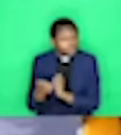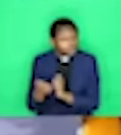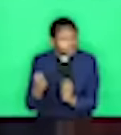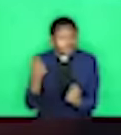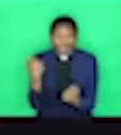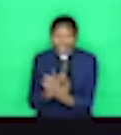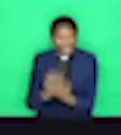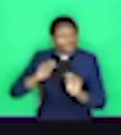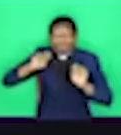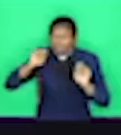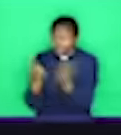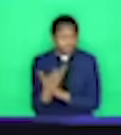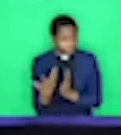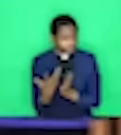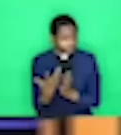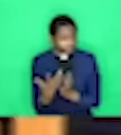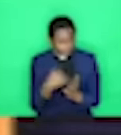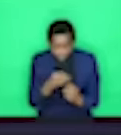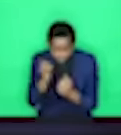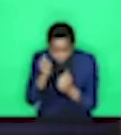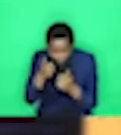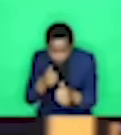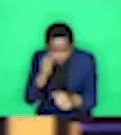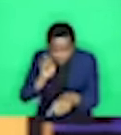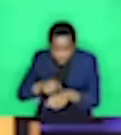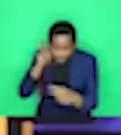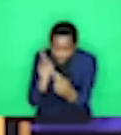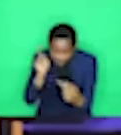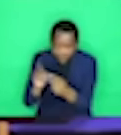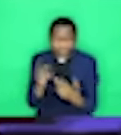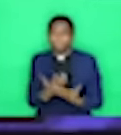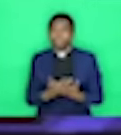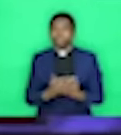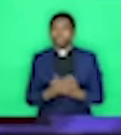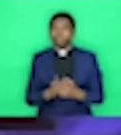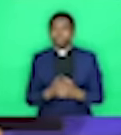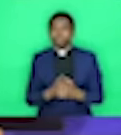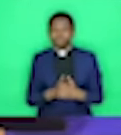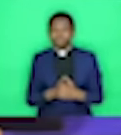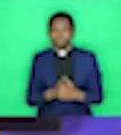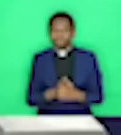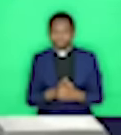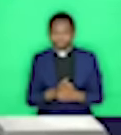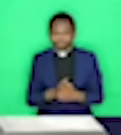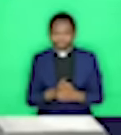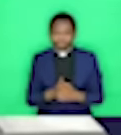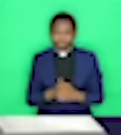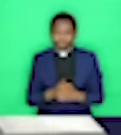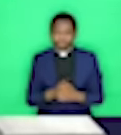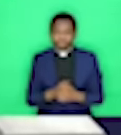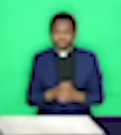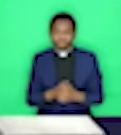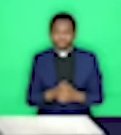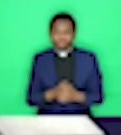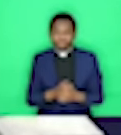bae frosia or baby na. Oh, ya pon aye sorry akwa ye hu se fe ni wase fe ni kaamu eba